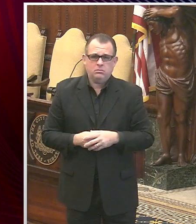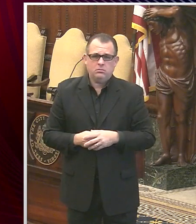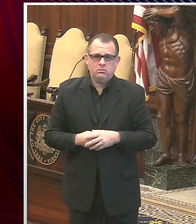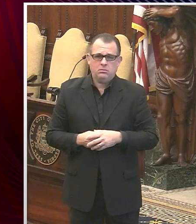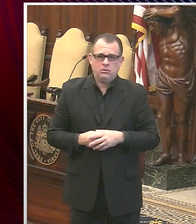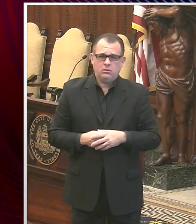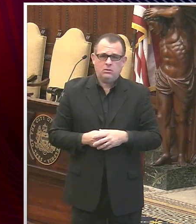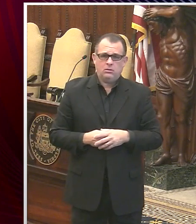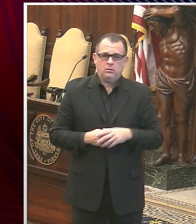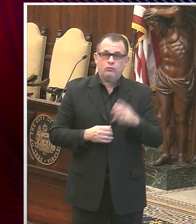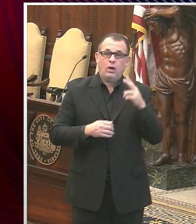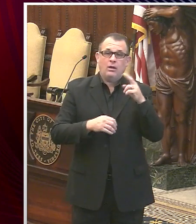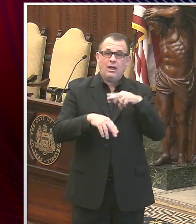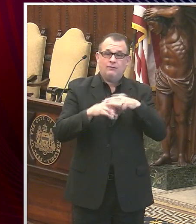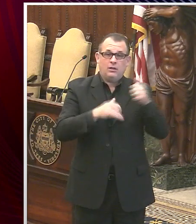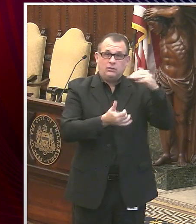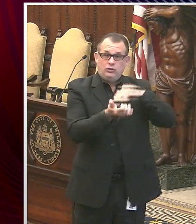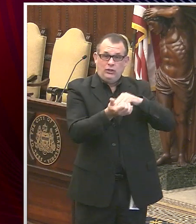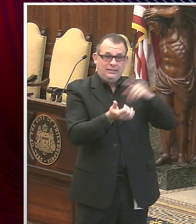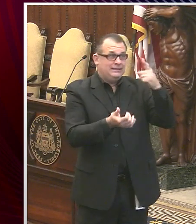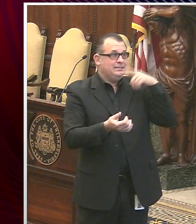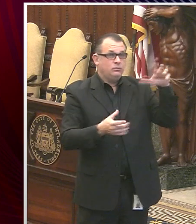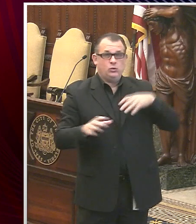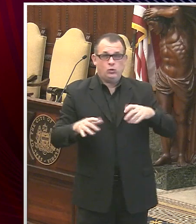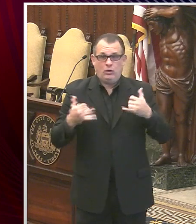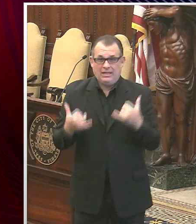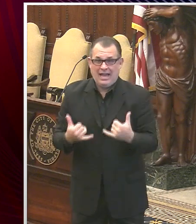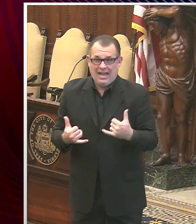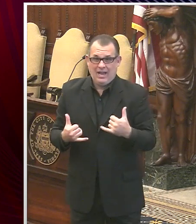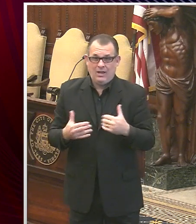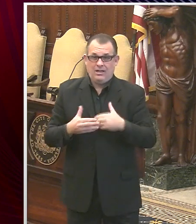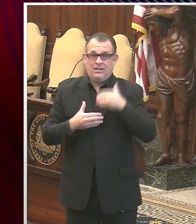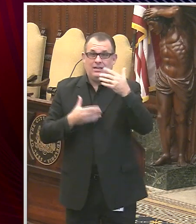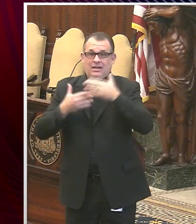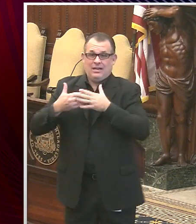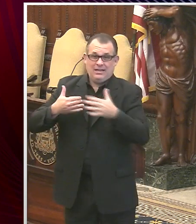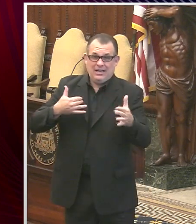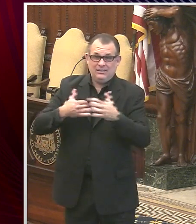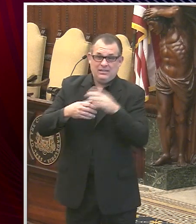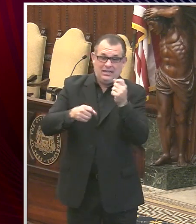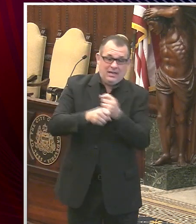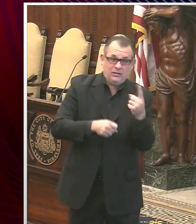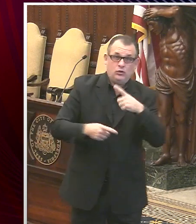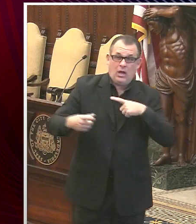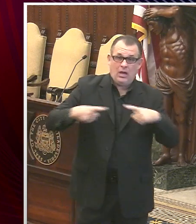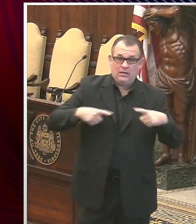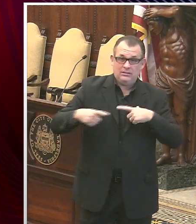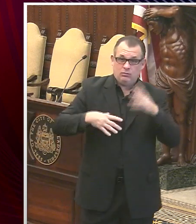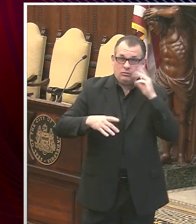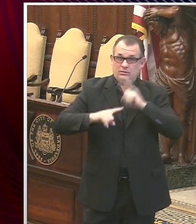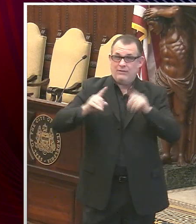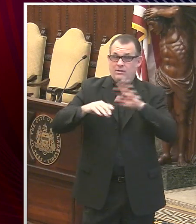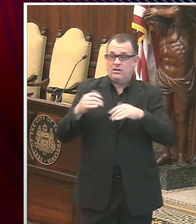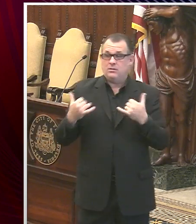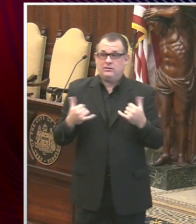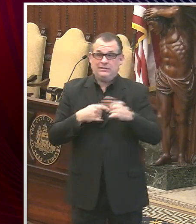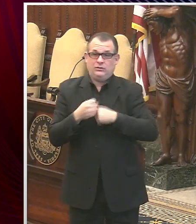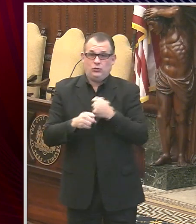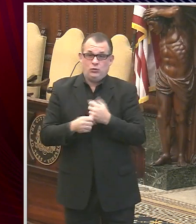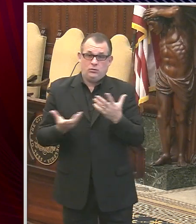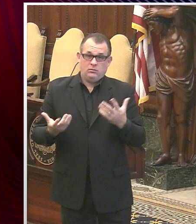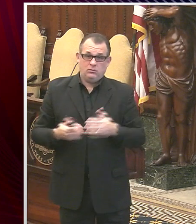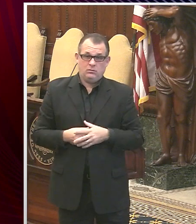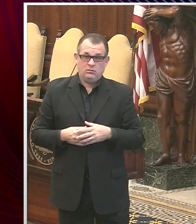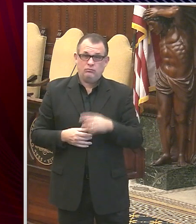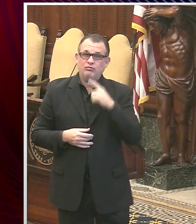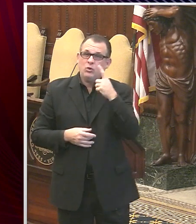if we do what we're supposed to do now, this next year's holidays will be certainly different than they are this year. It is 1 year